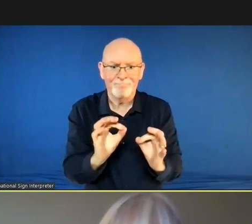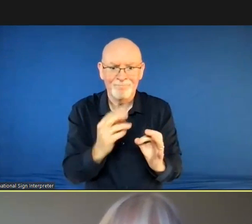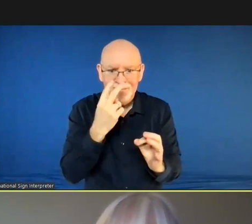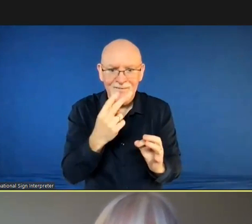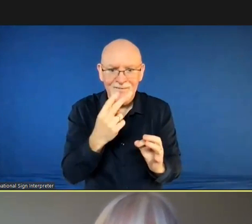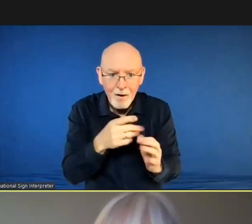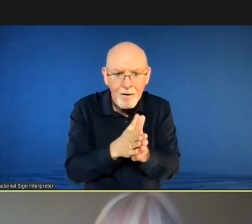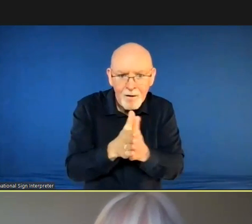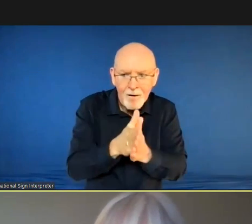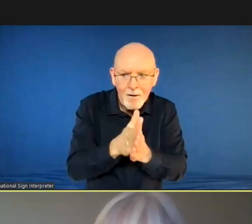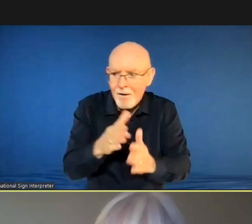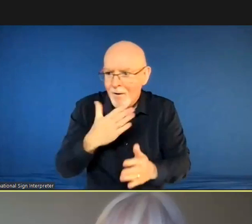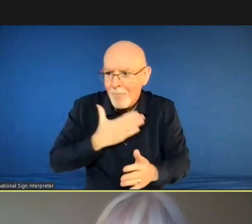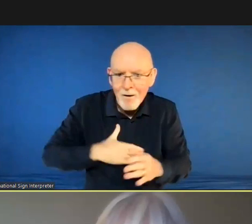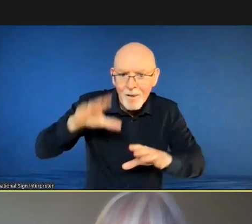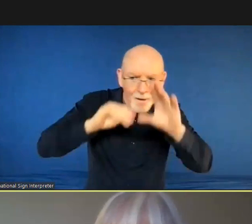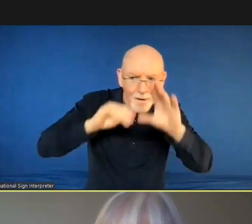their deaf peers.